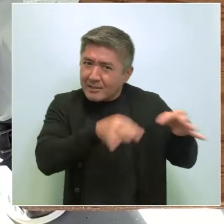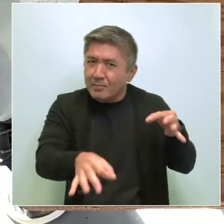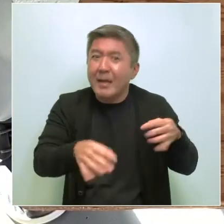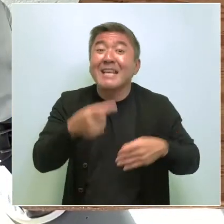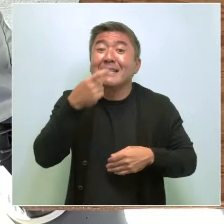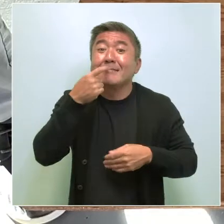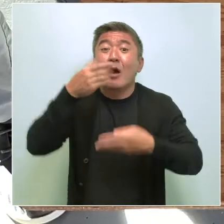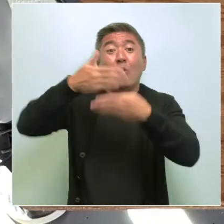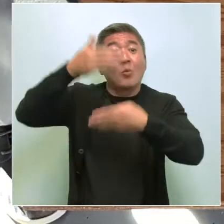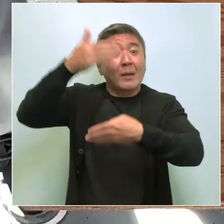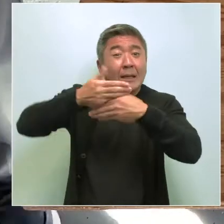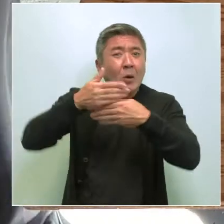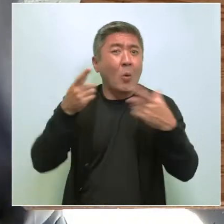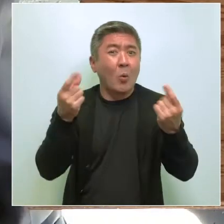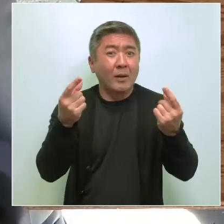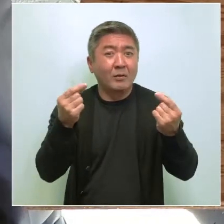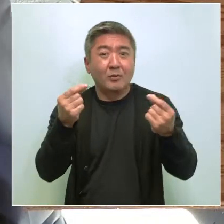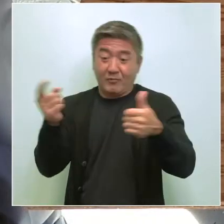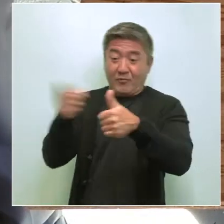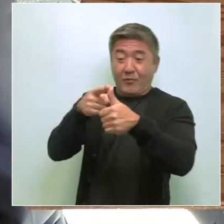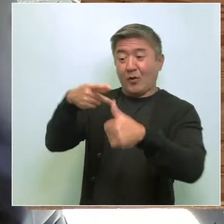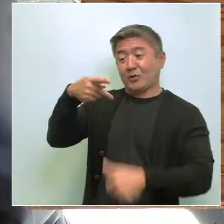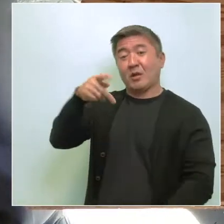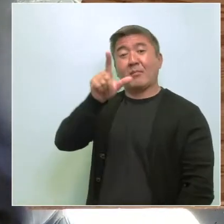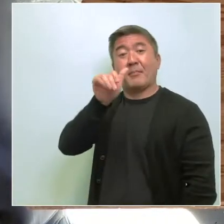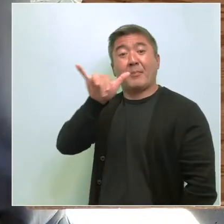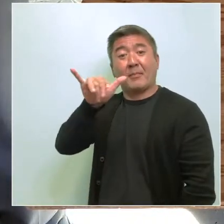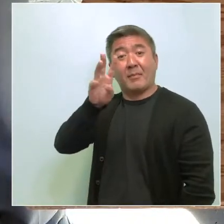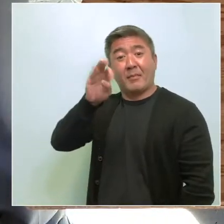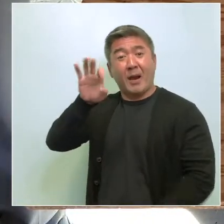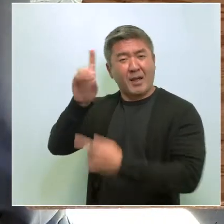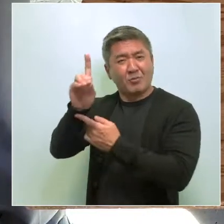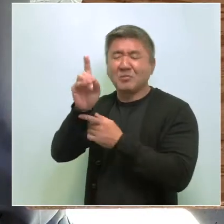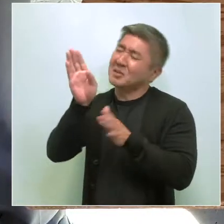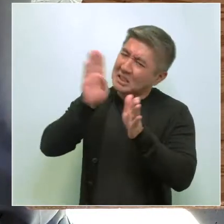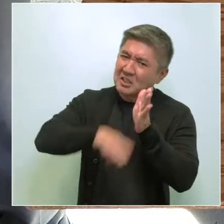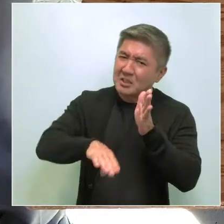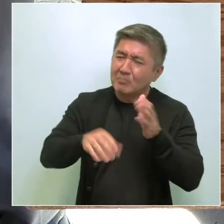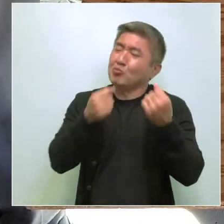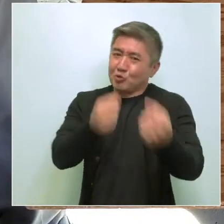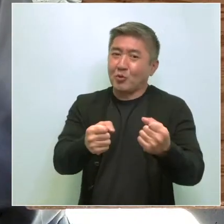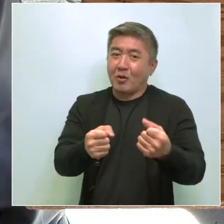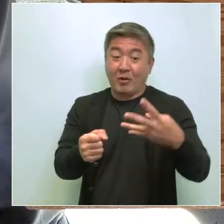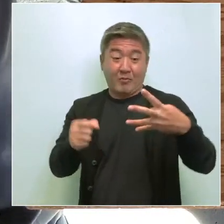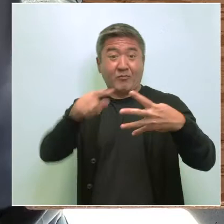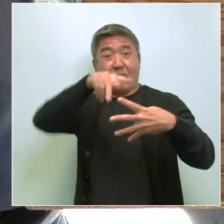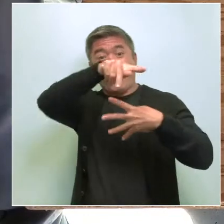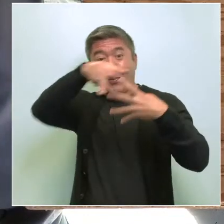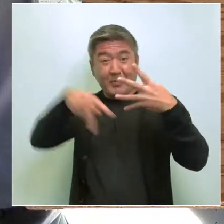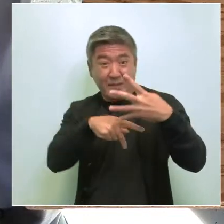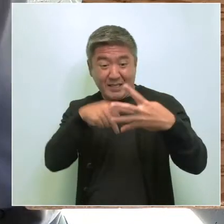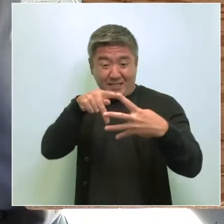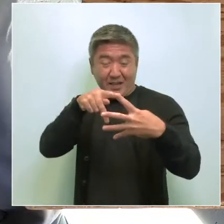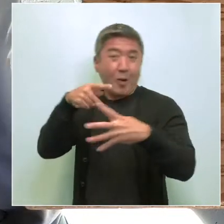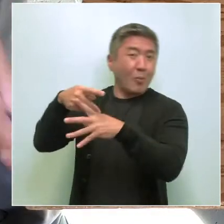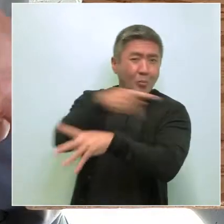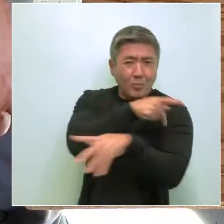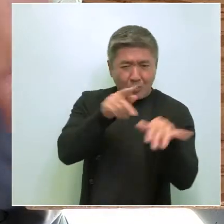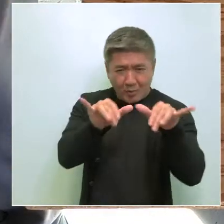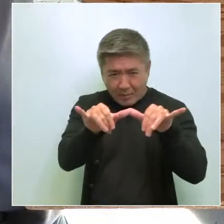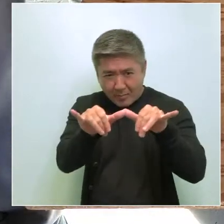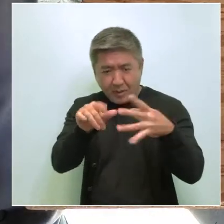One is plywood, which is the cheapest, most readily available. We always recommend the 4 Ps. Pre-measure the